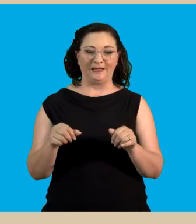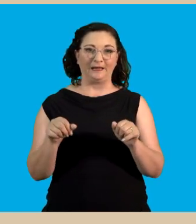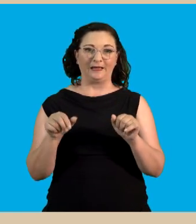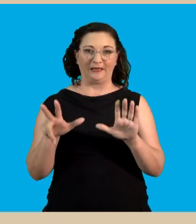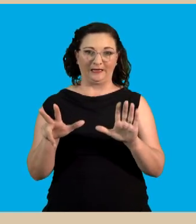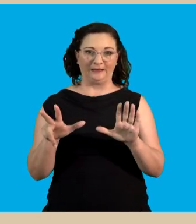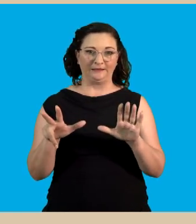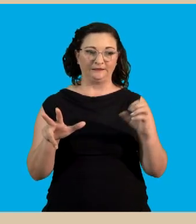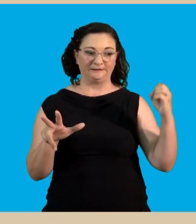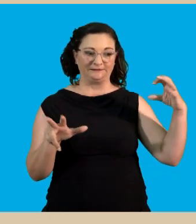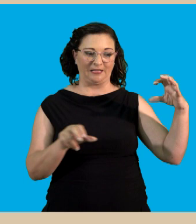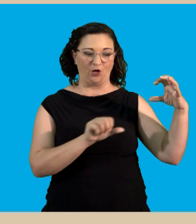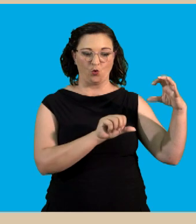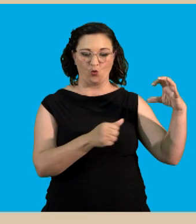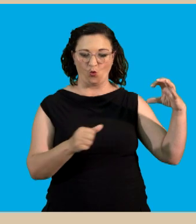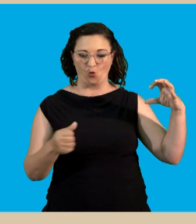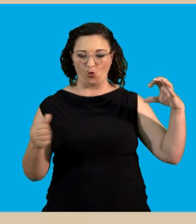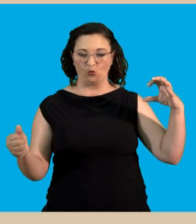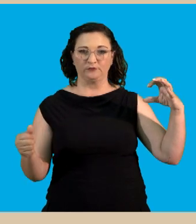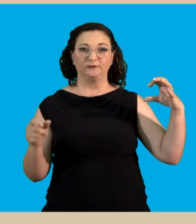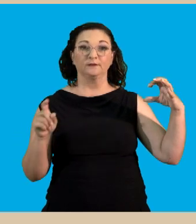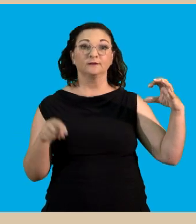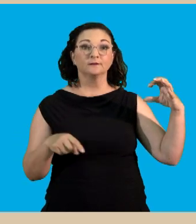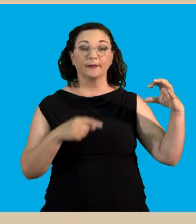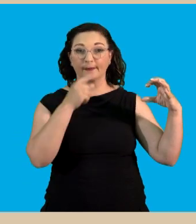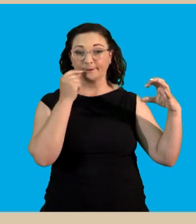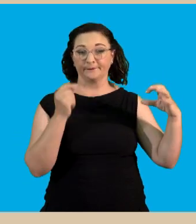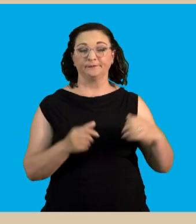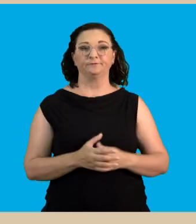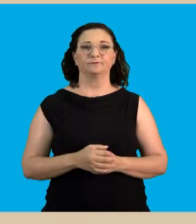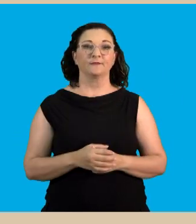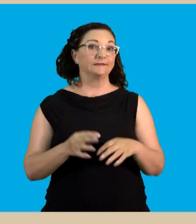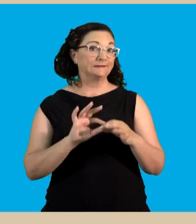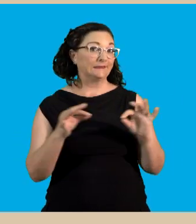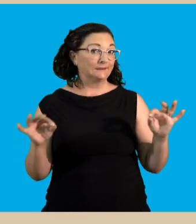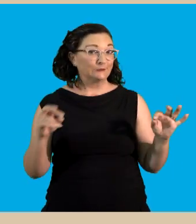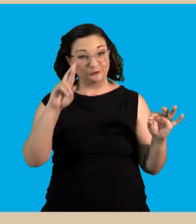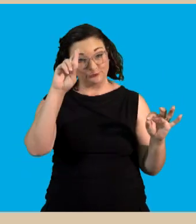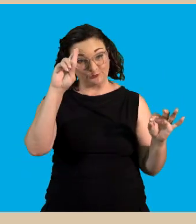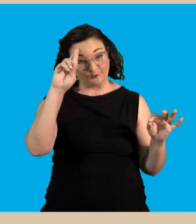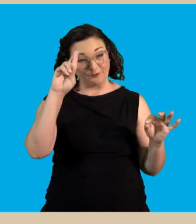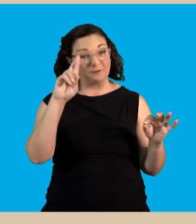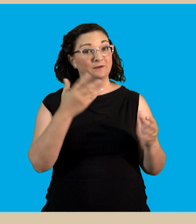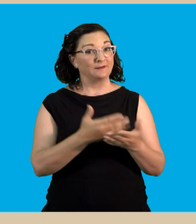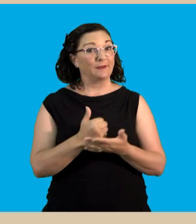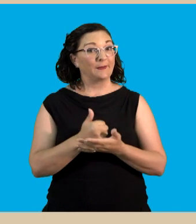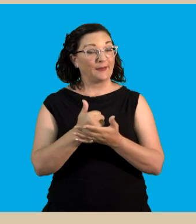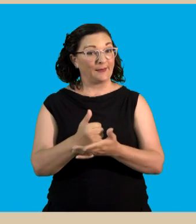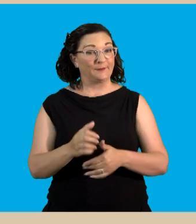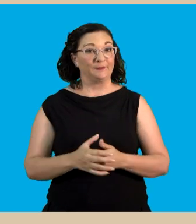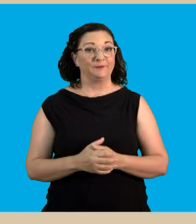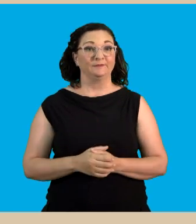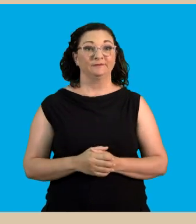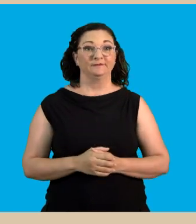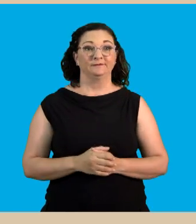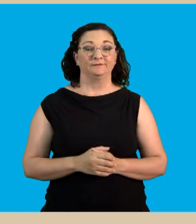in order from the sun. If you remember, we gave you a sentence to remember to help you remember the order